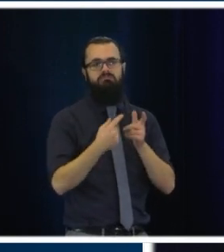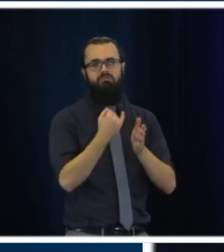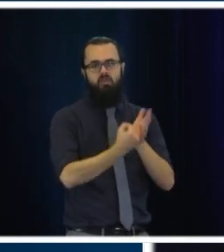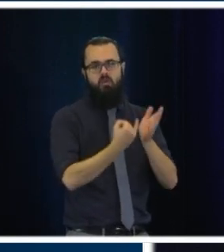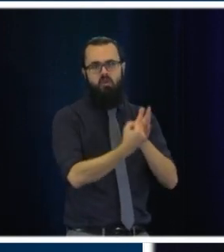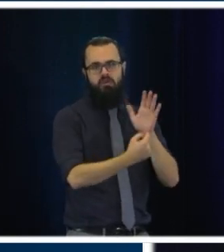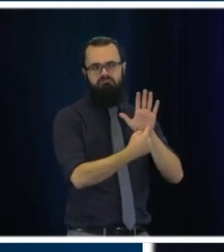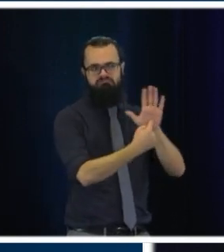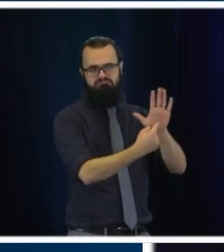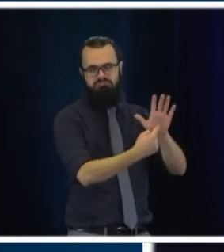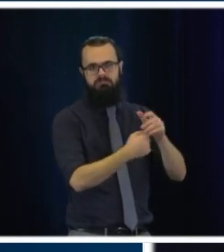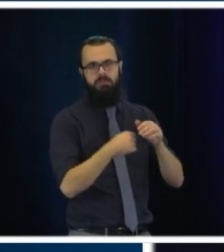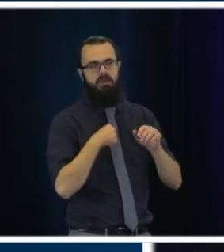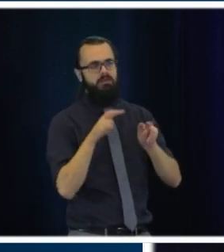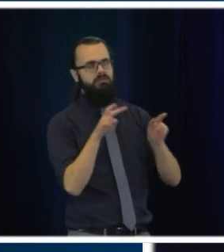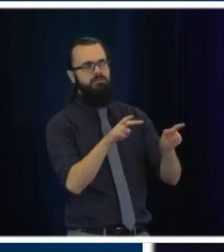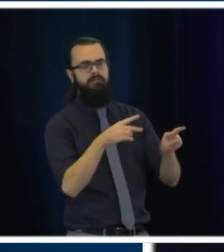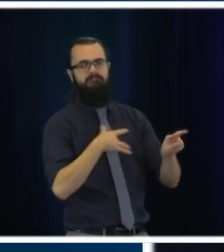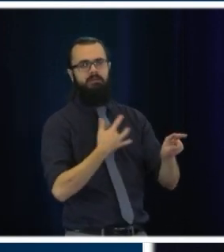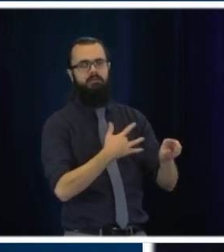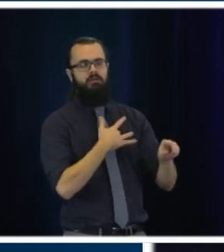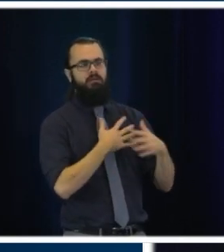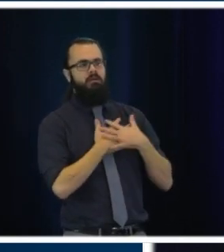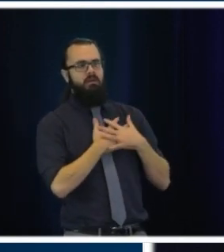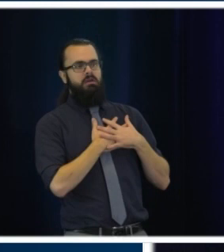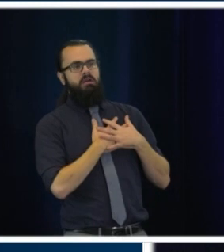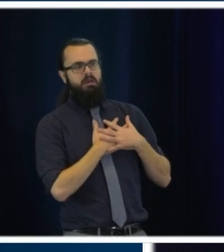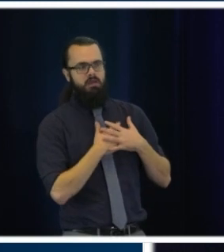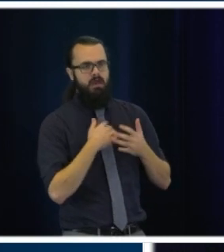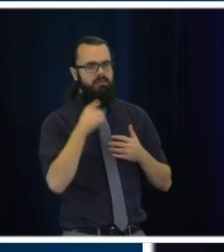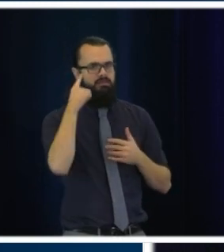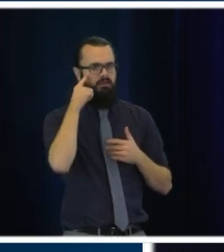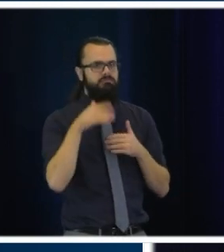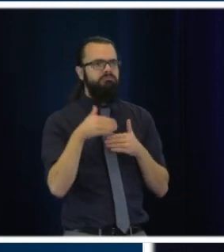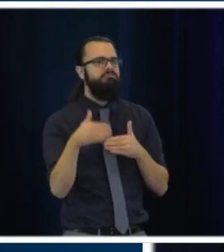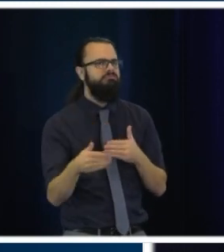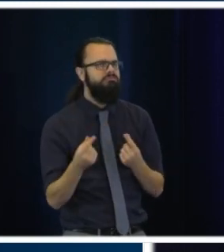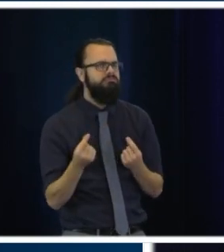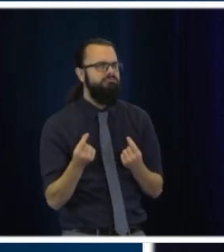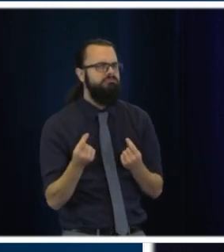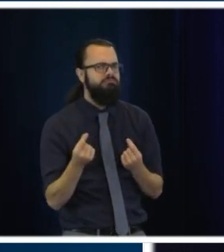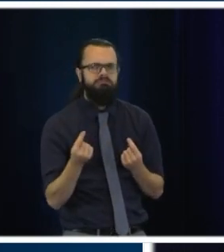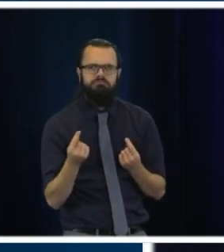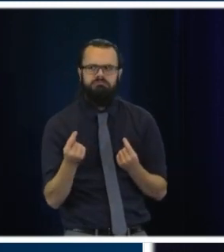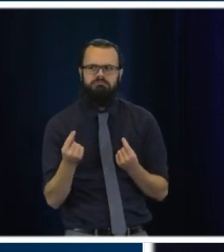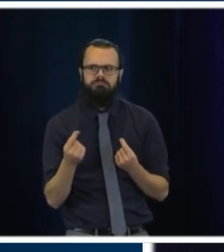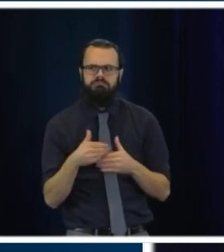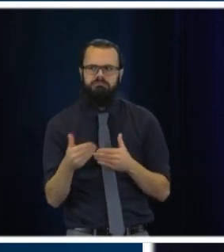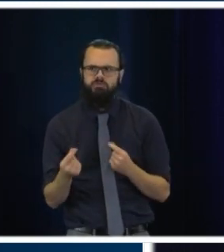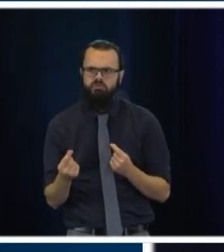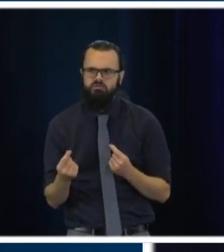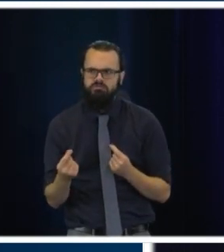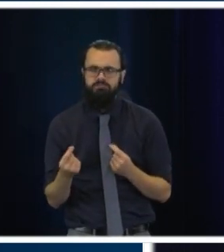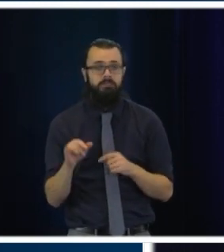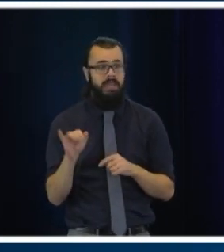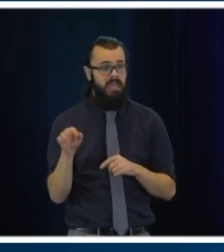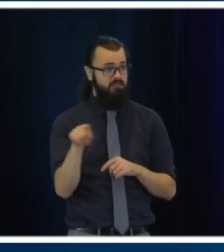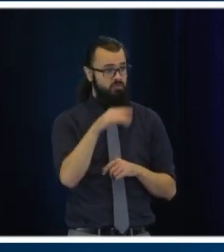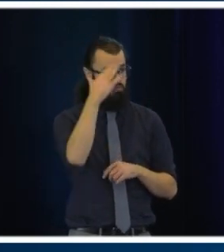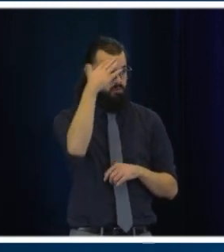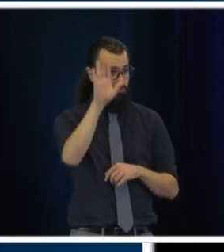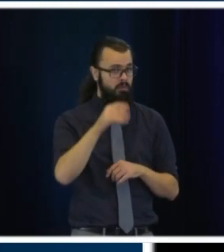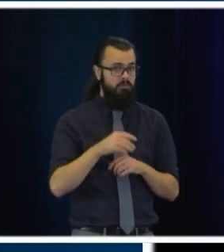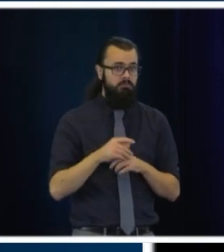what can we do? What can we do? So if you don't know, we have kids exposed to lead here in the